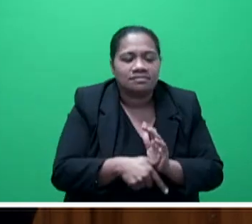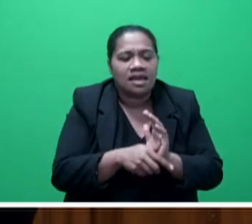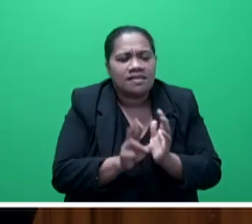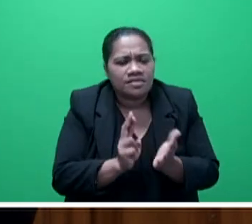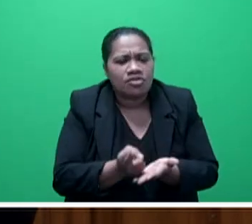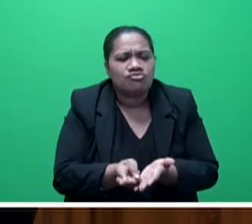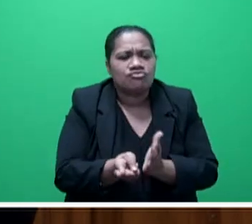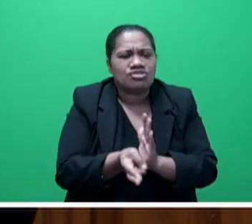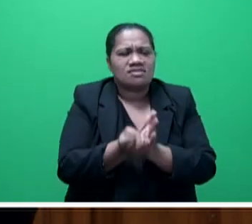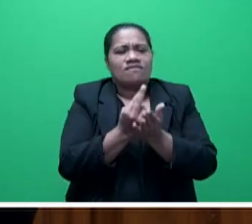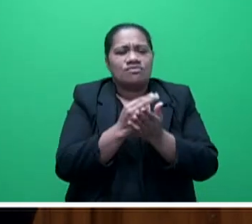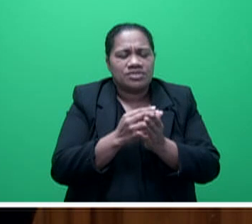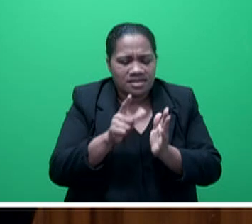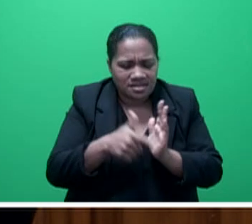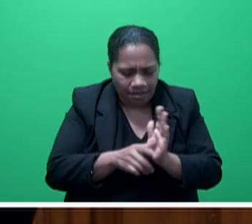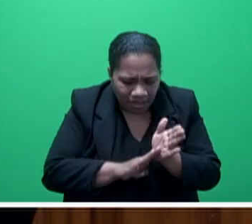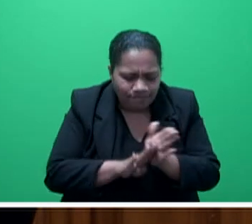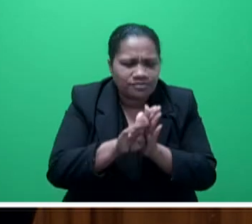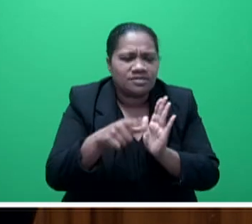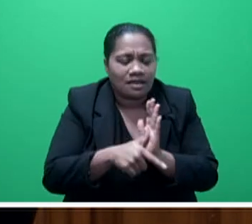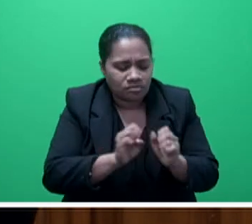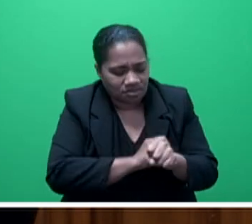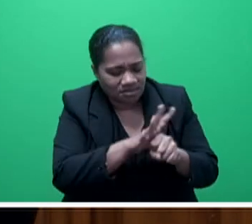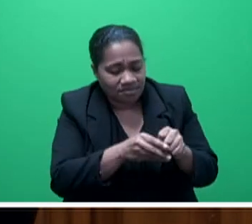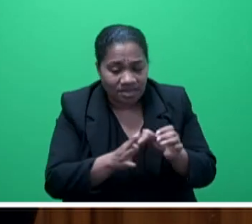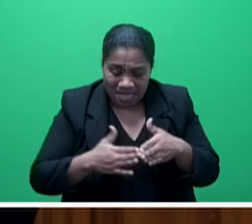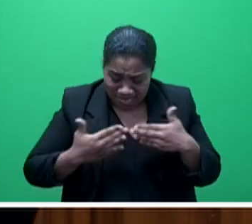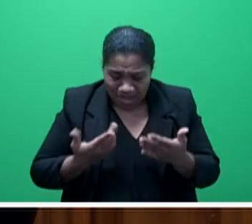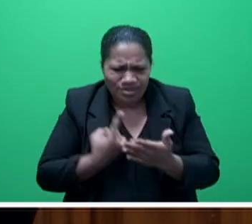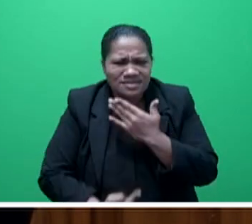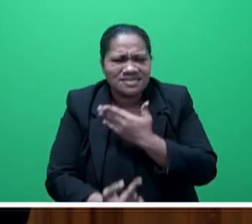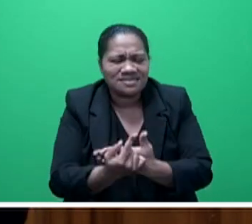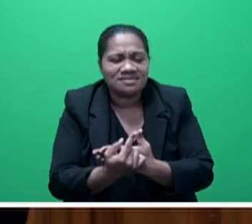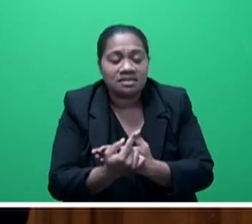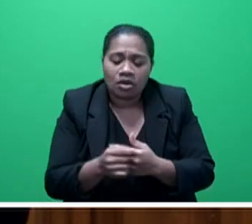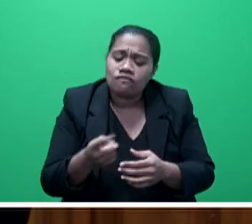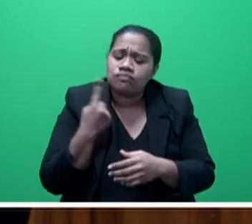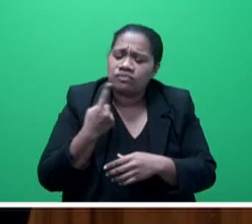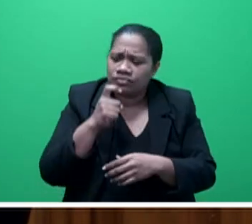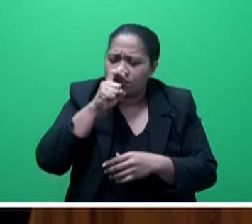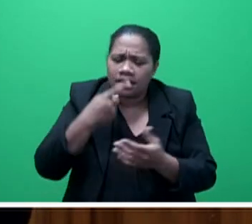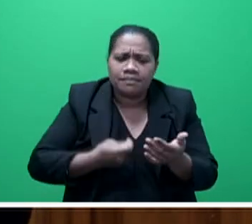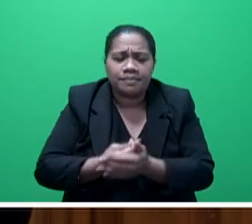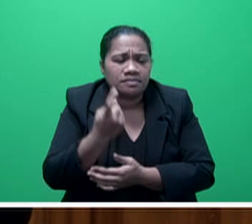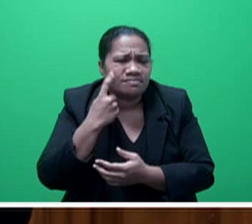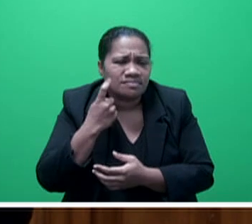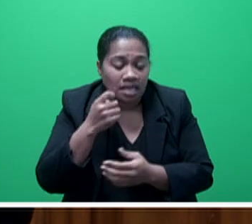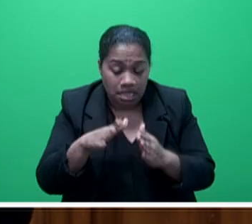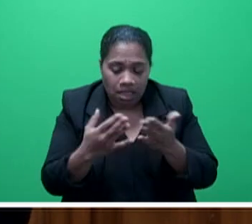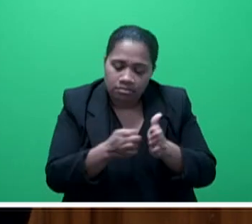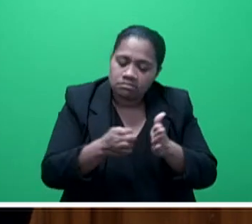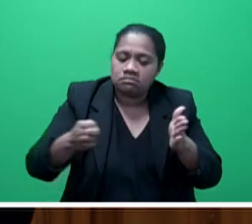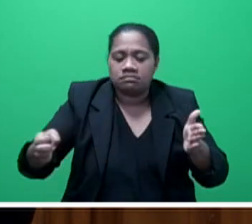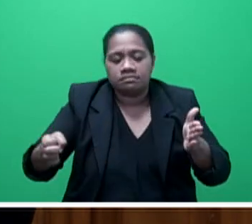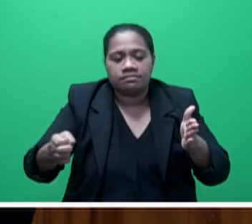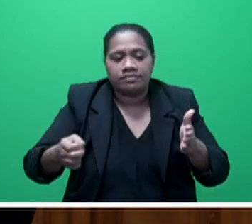COVID-19. Given the current pandemic, for those who genuinely cannot afford to pay their water bills, we have extended our